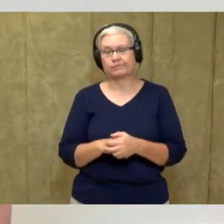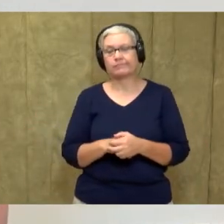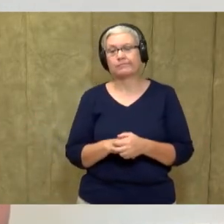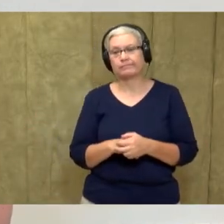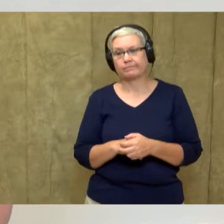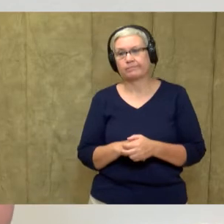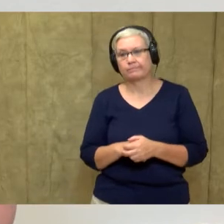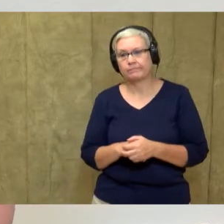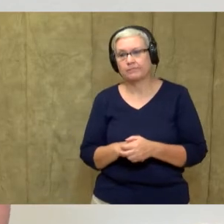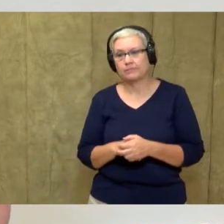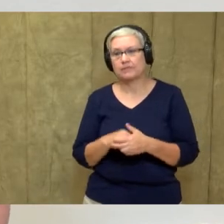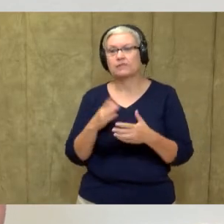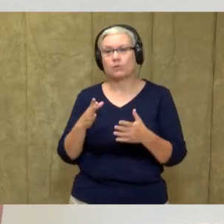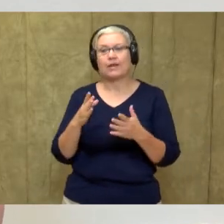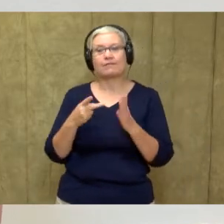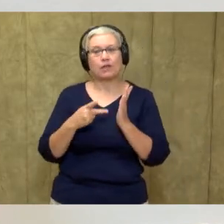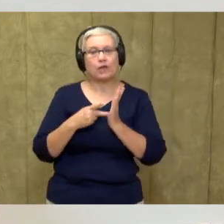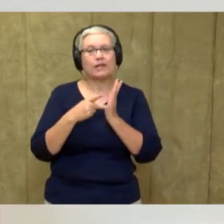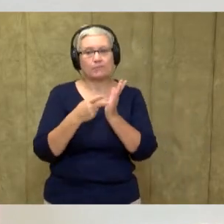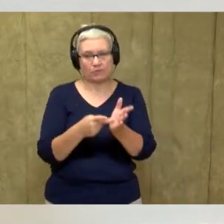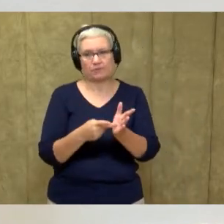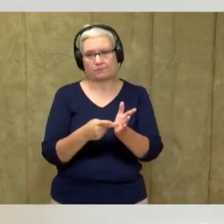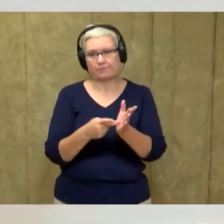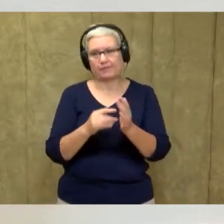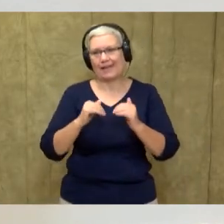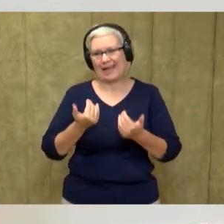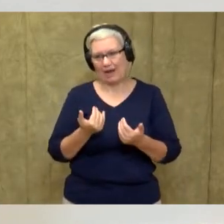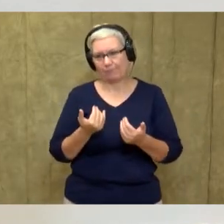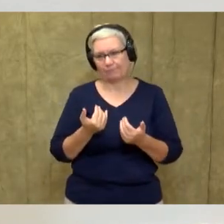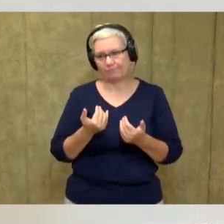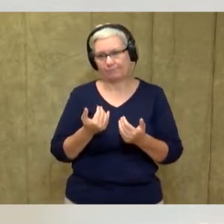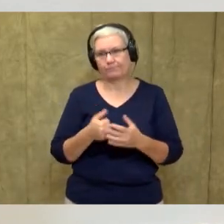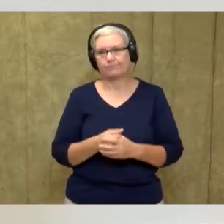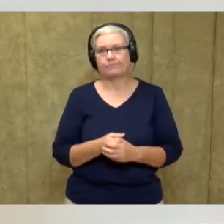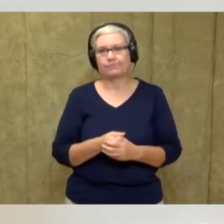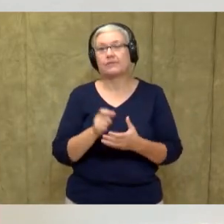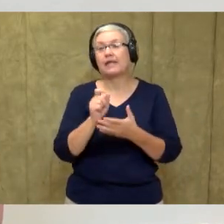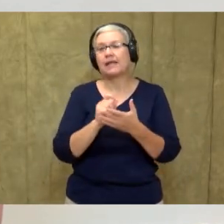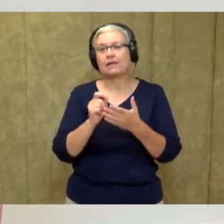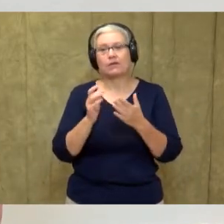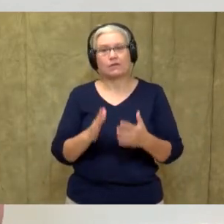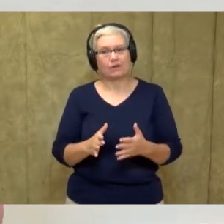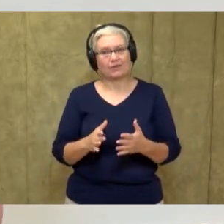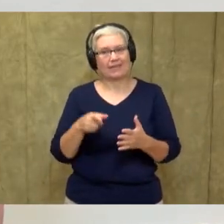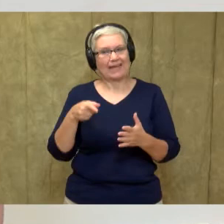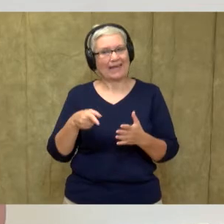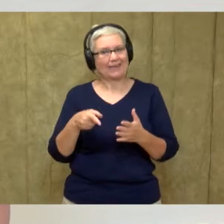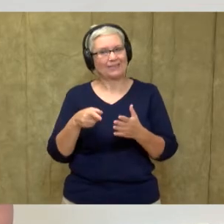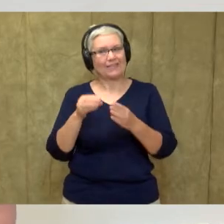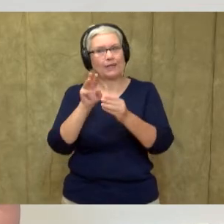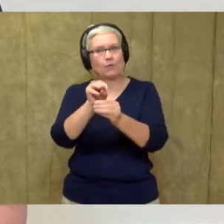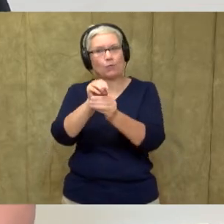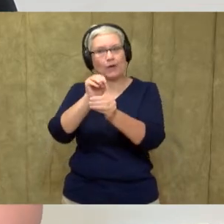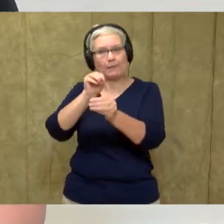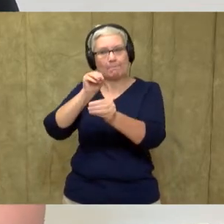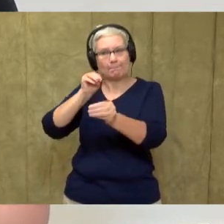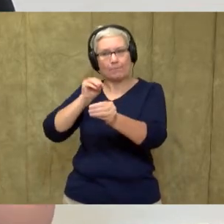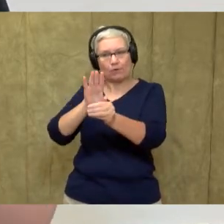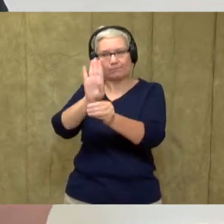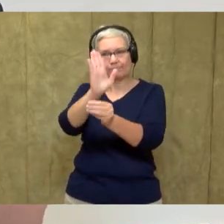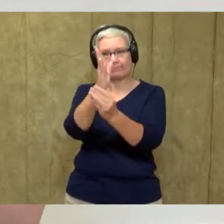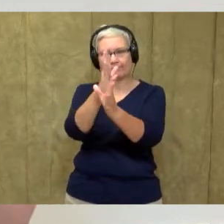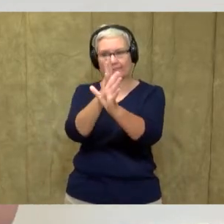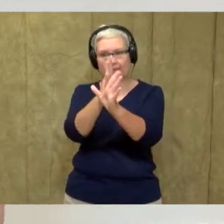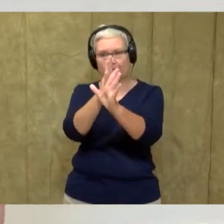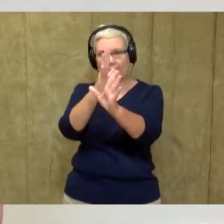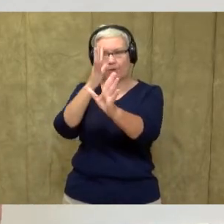claim that the author is presenting, and look at how does the author address those barriers, okay? And as we